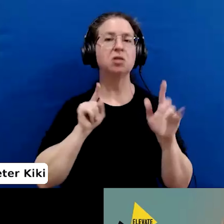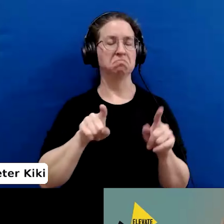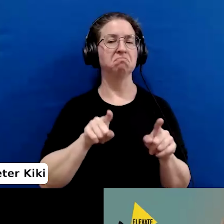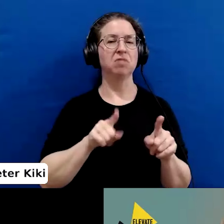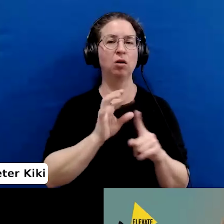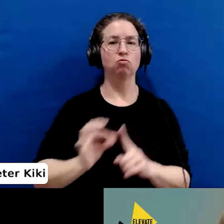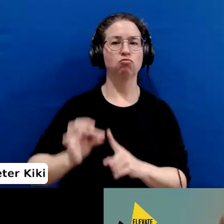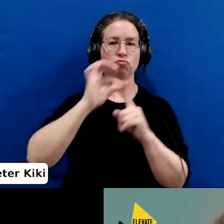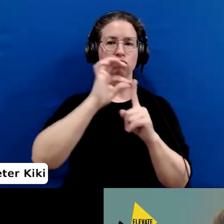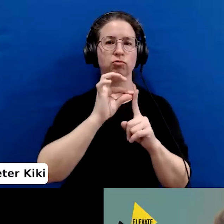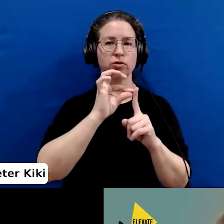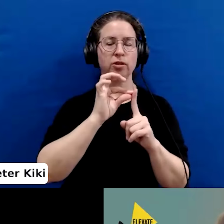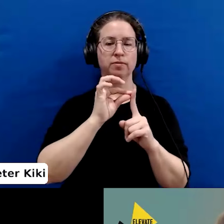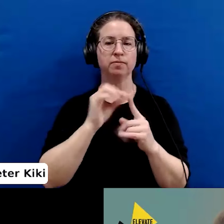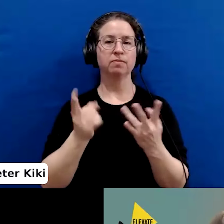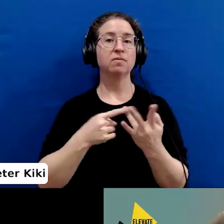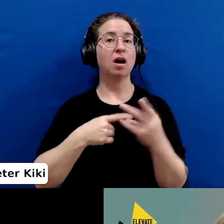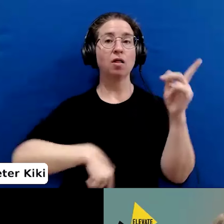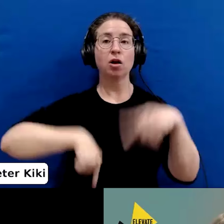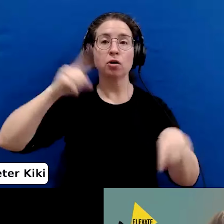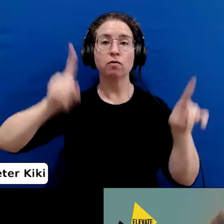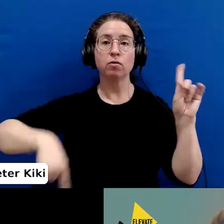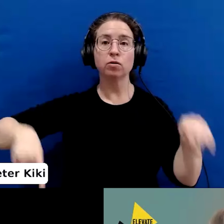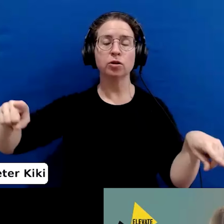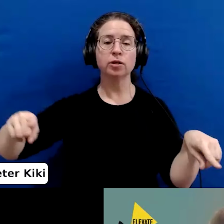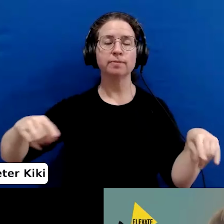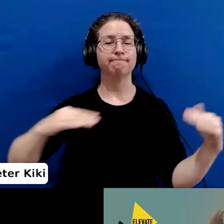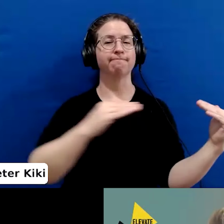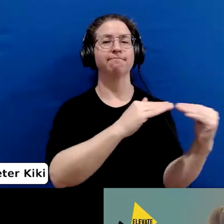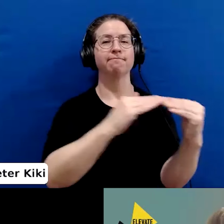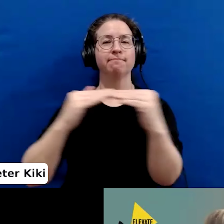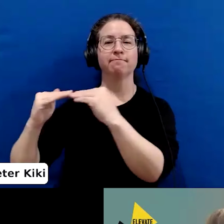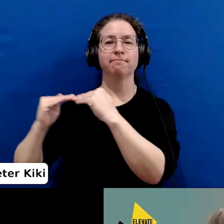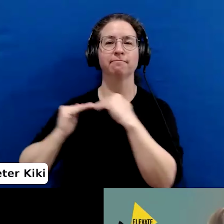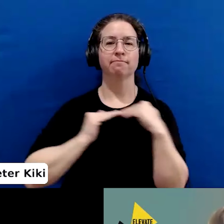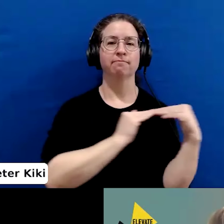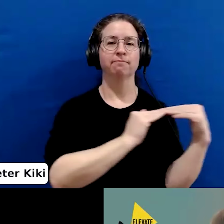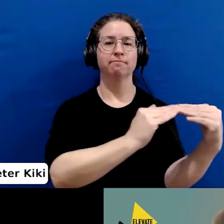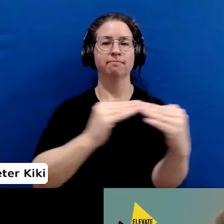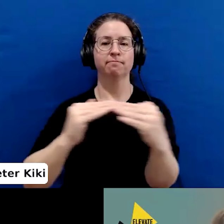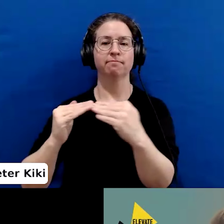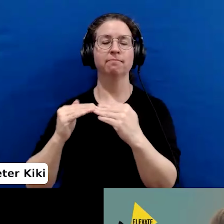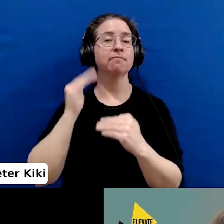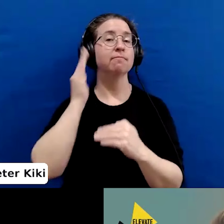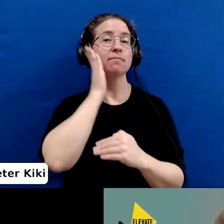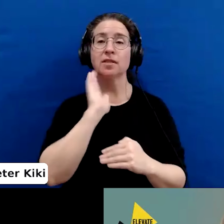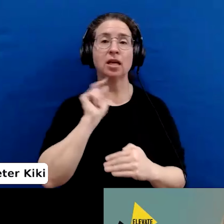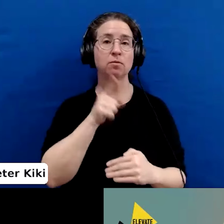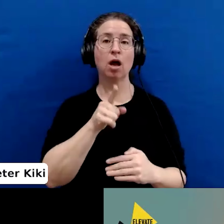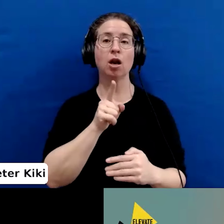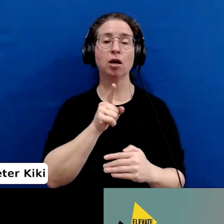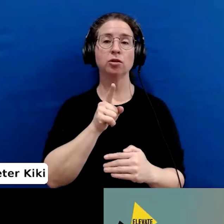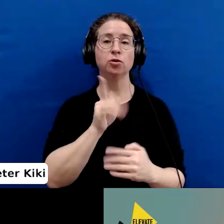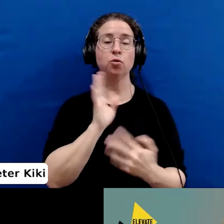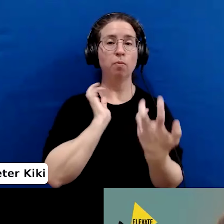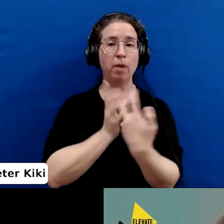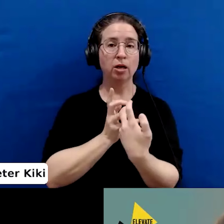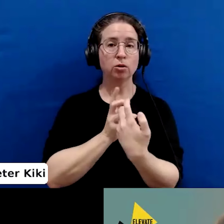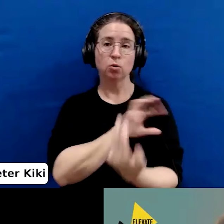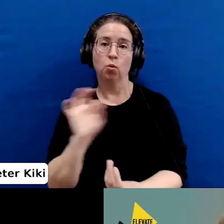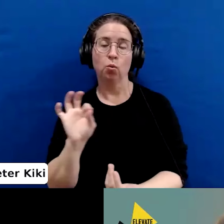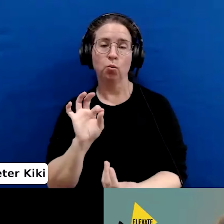that, all diversity criteria are deemed equal, and whether you choose to identify with them or not is up to you.